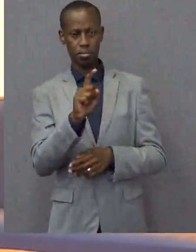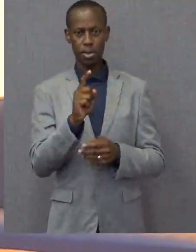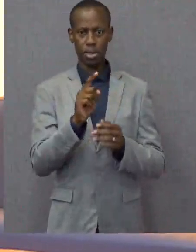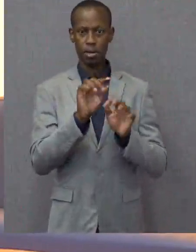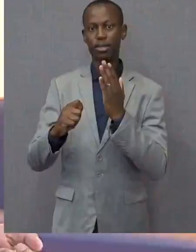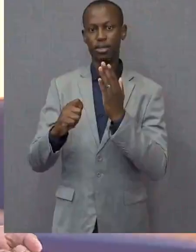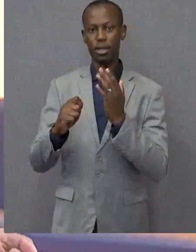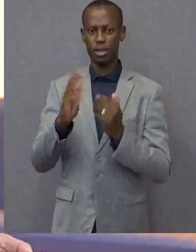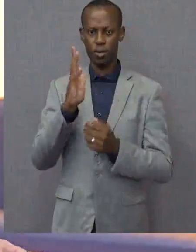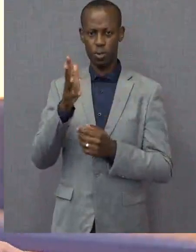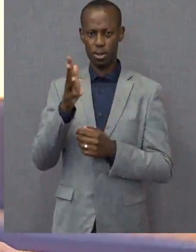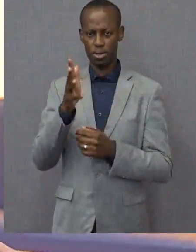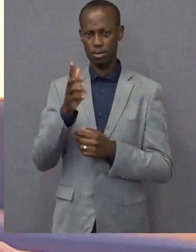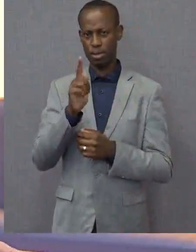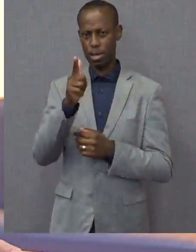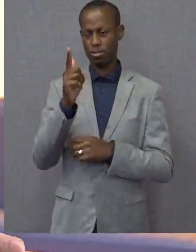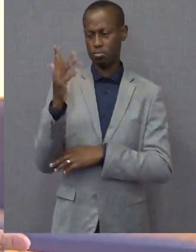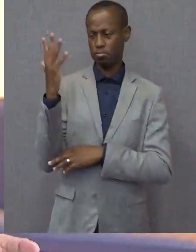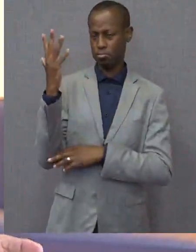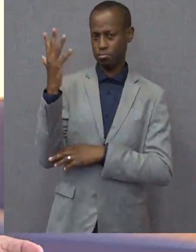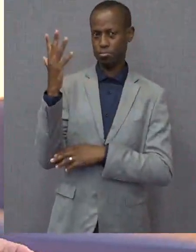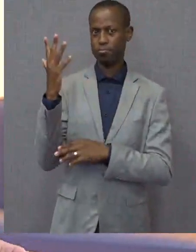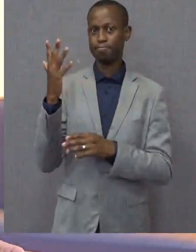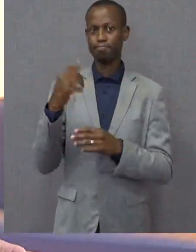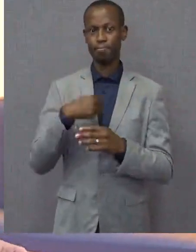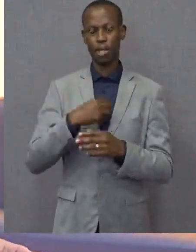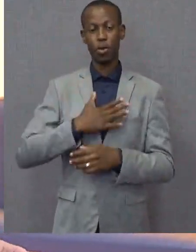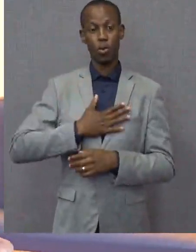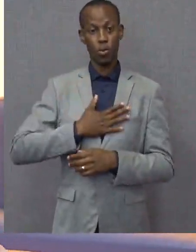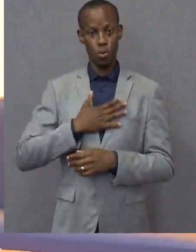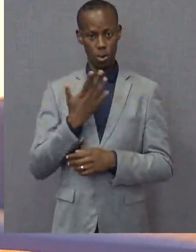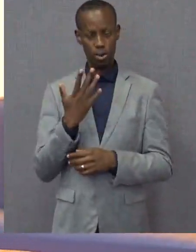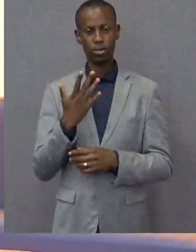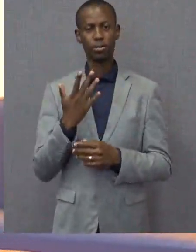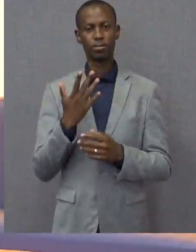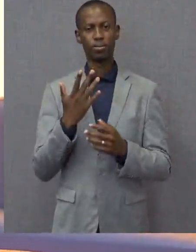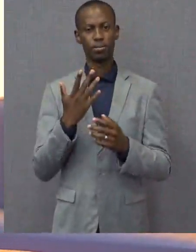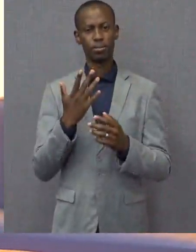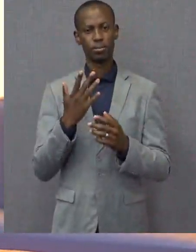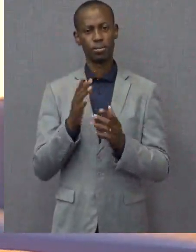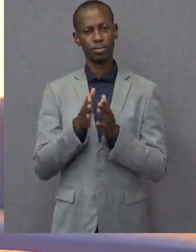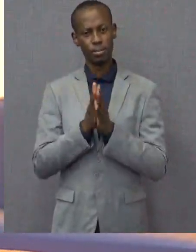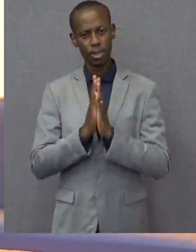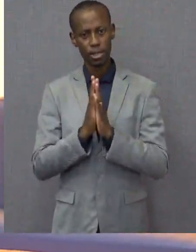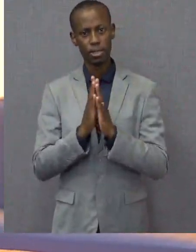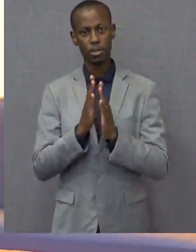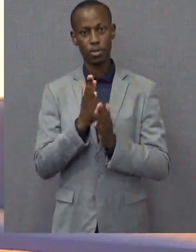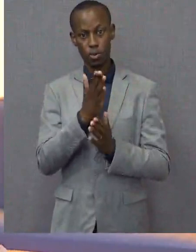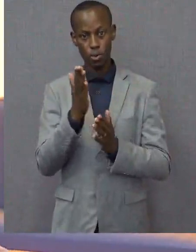sector. And I'd like you to perhaps just to go and look at our website,